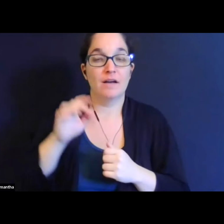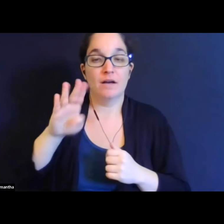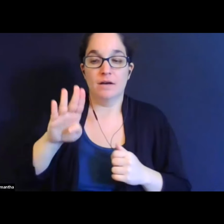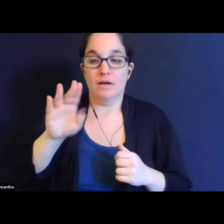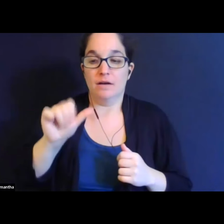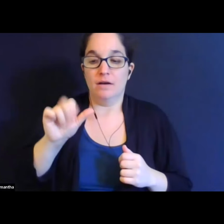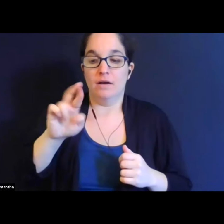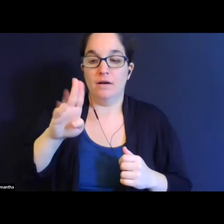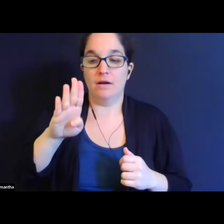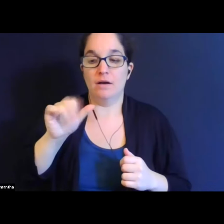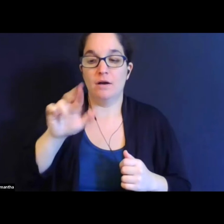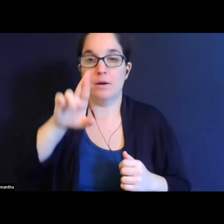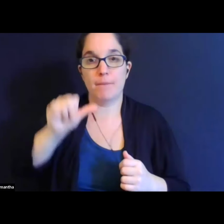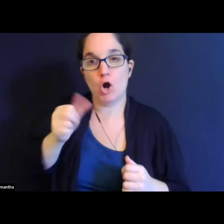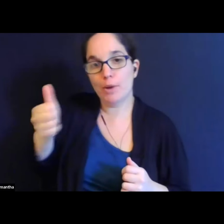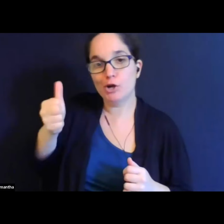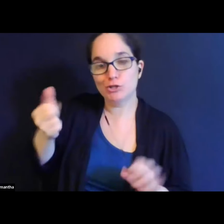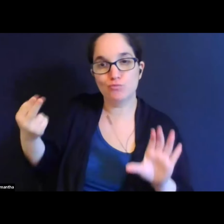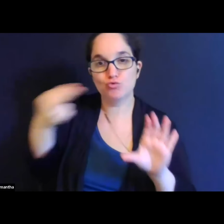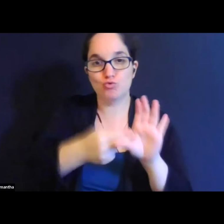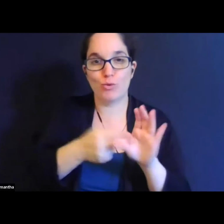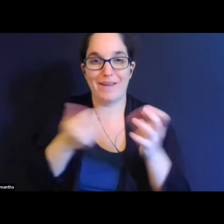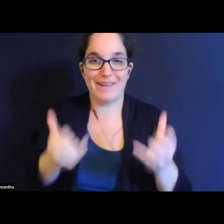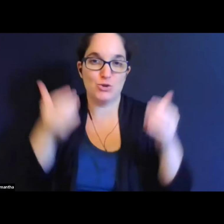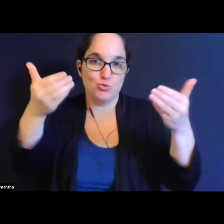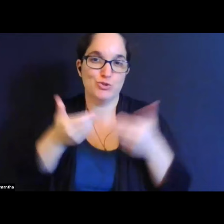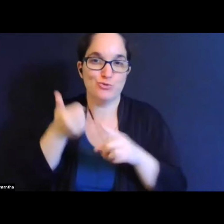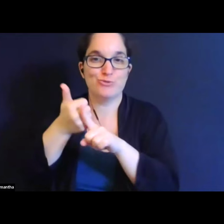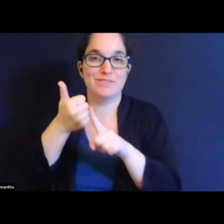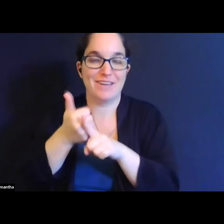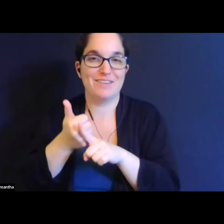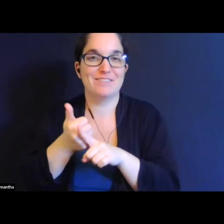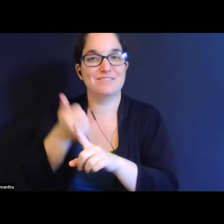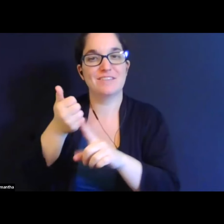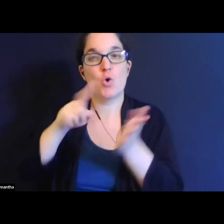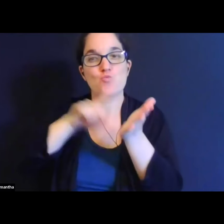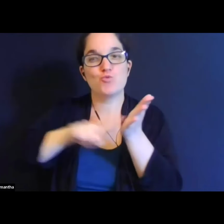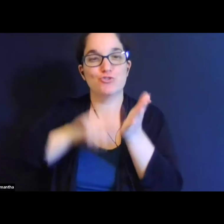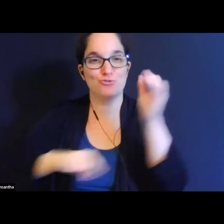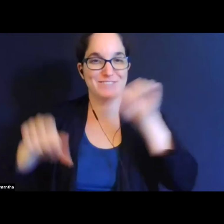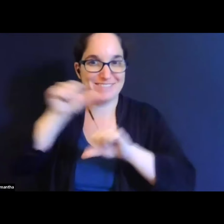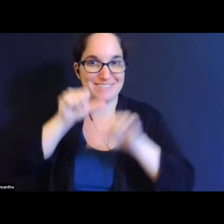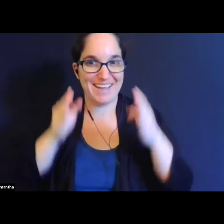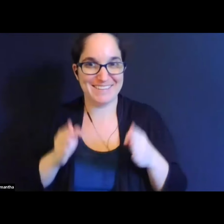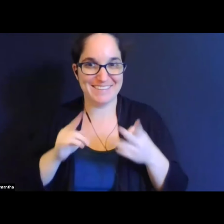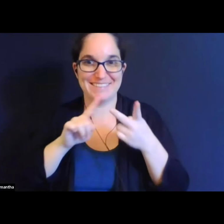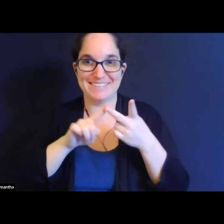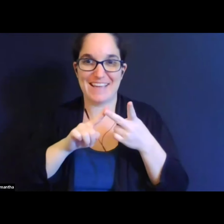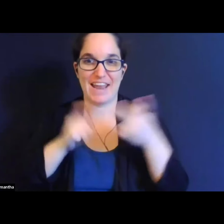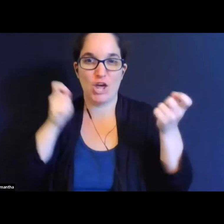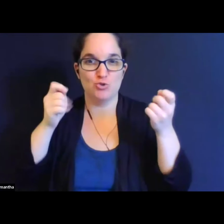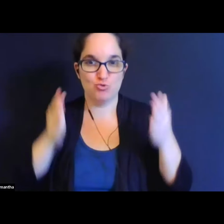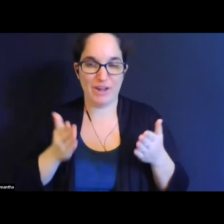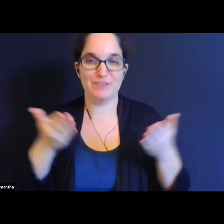to come on and introduce herself if you want to. Barbara's our research scientist and director in the Division